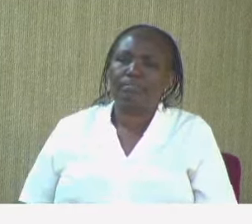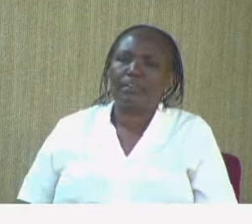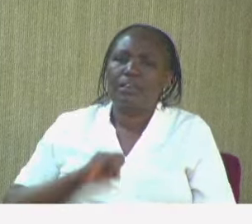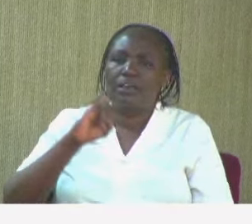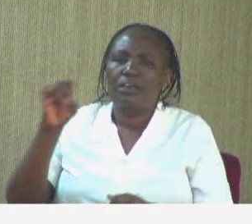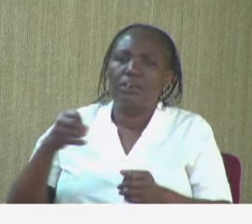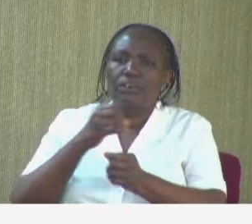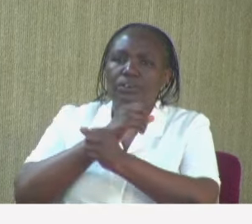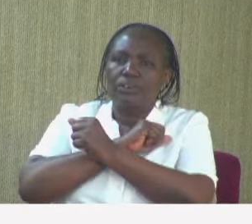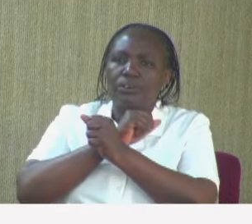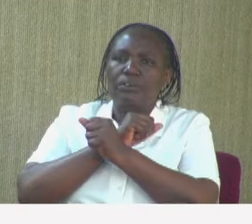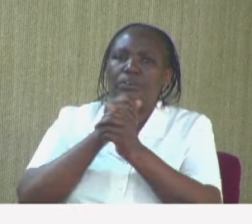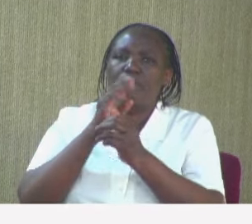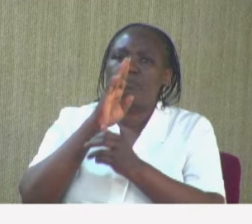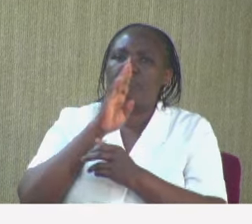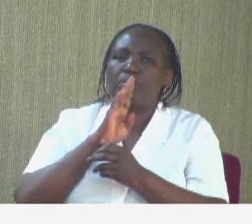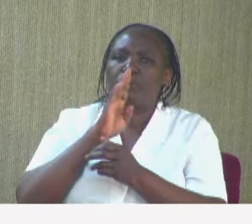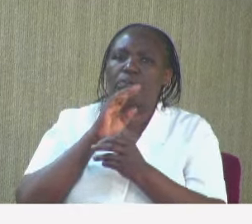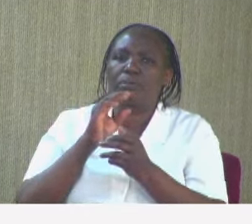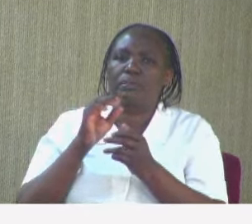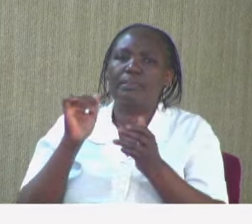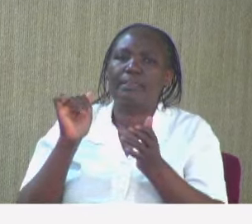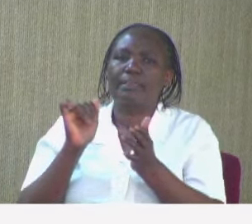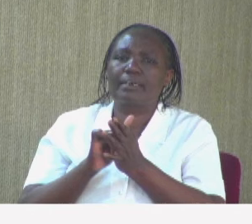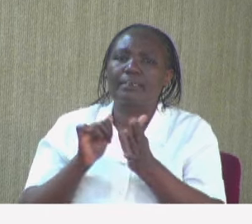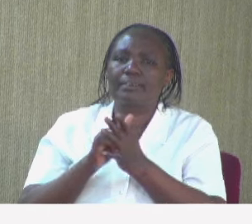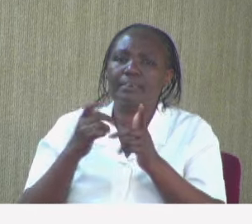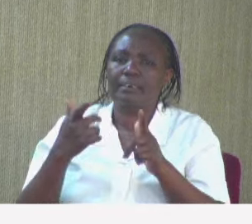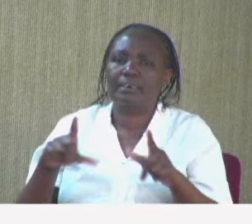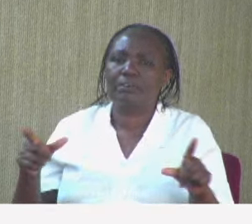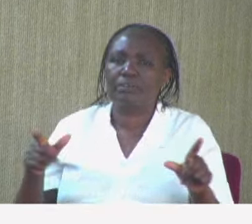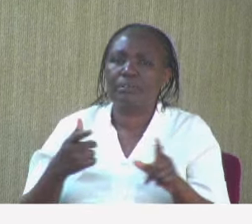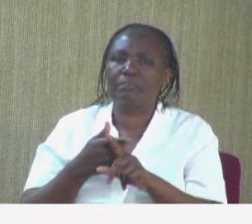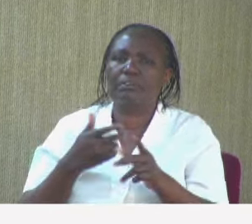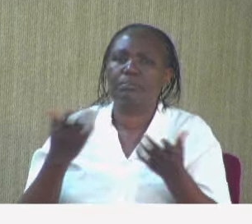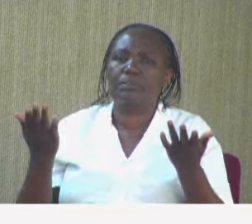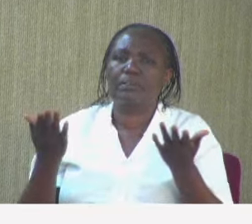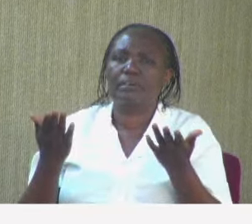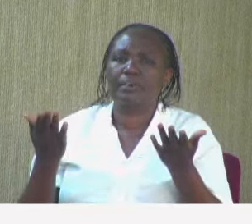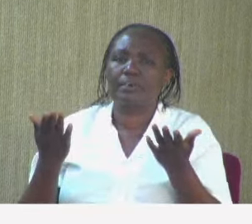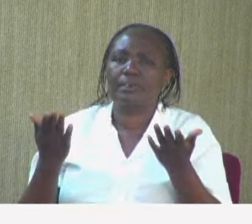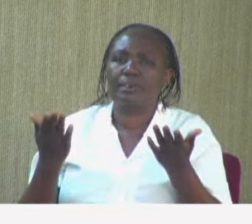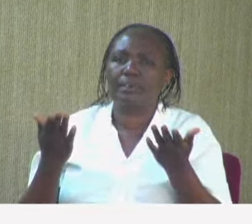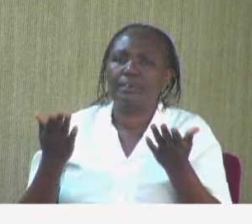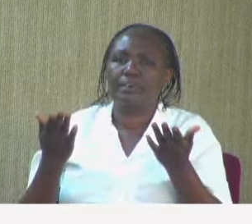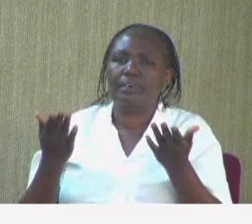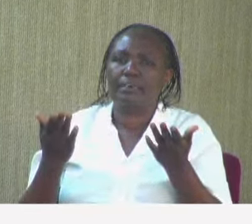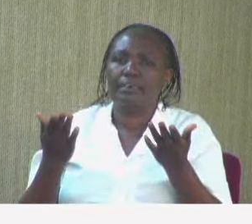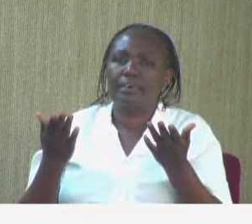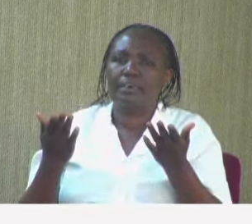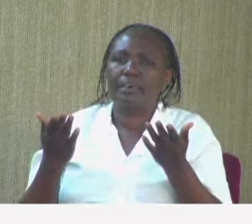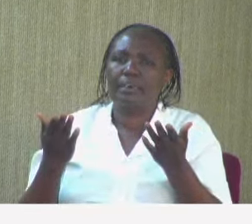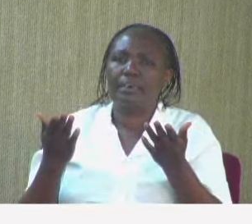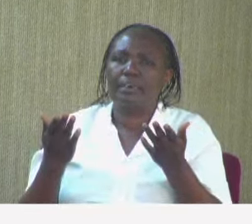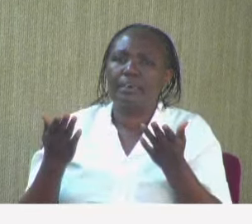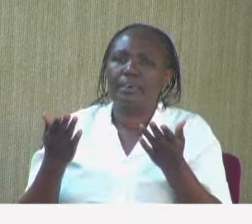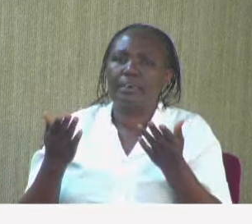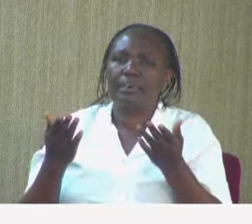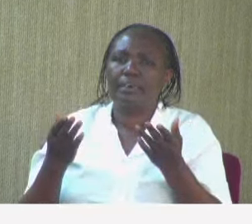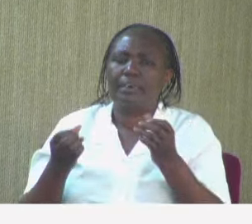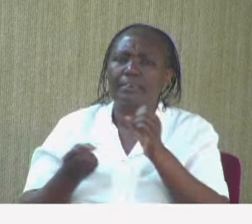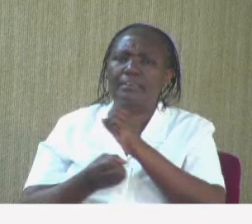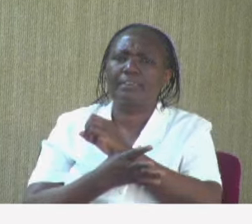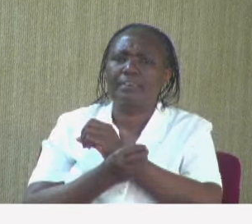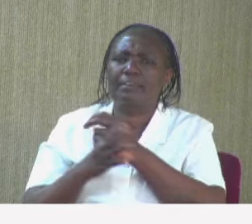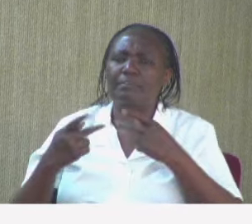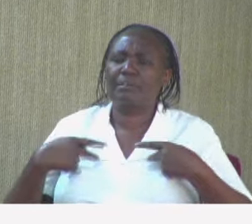the Revelator borrows those language and expressions while he's describing the people of God standing on the sea of glass.